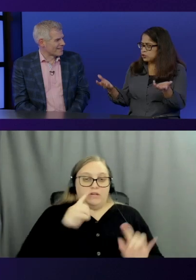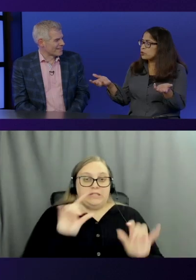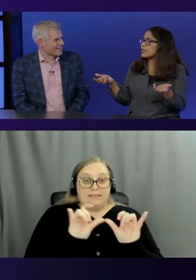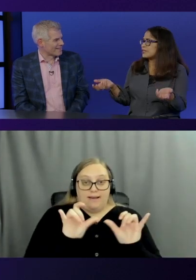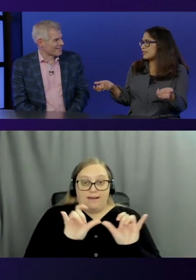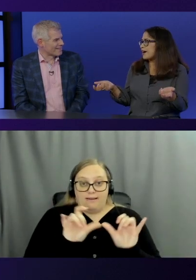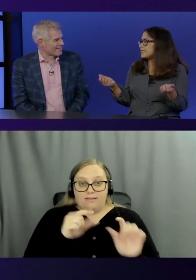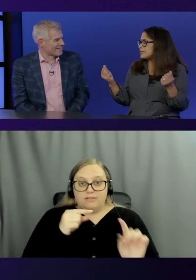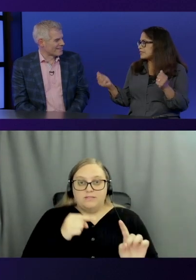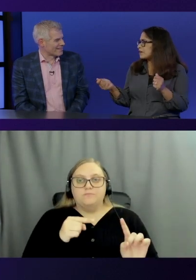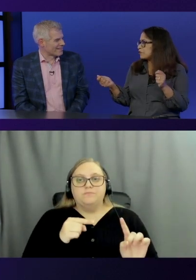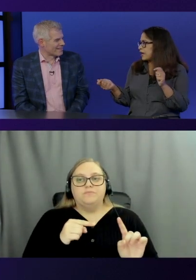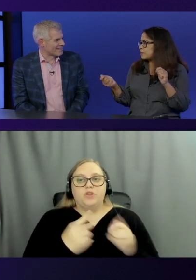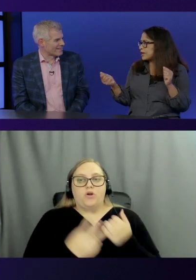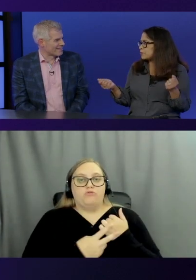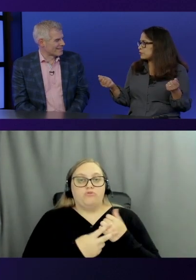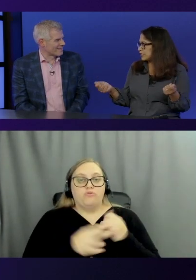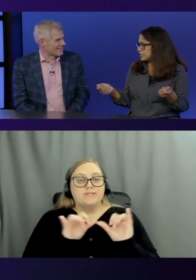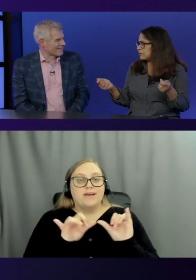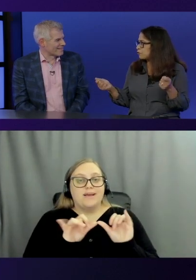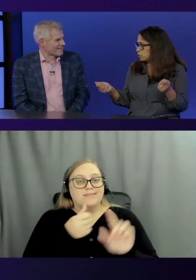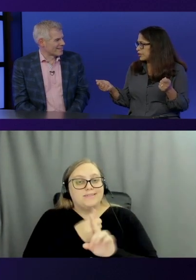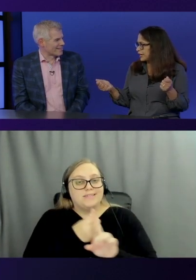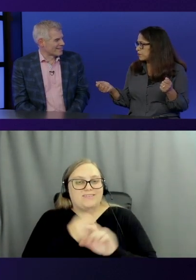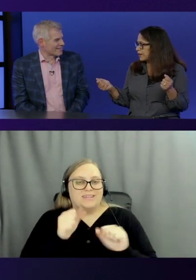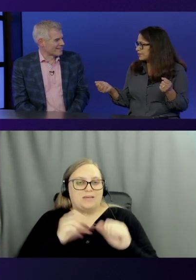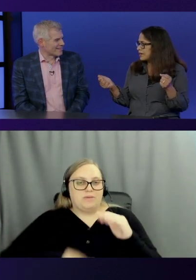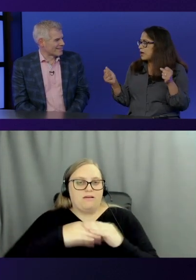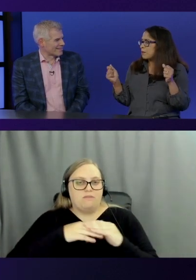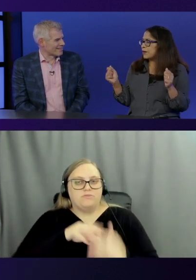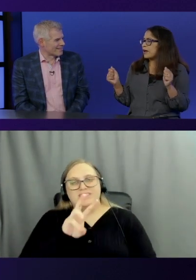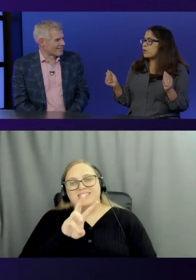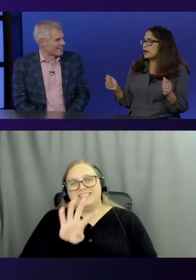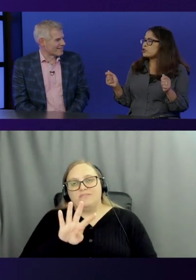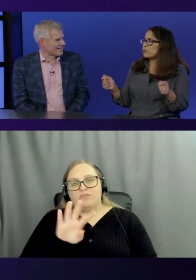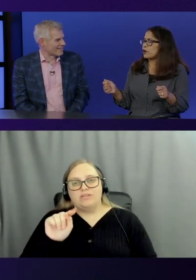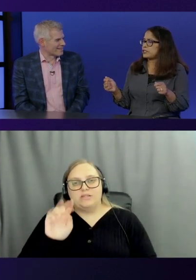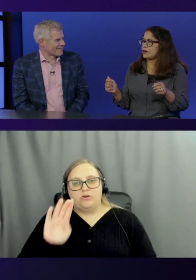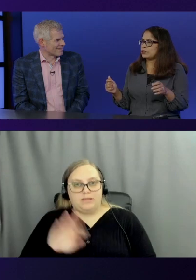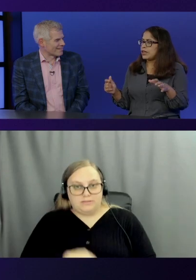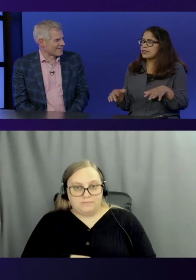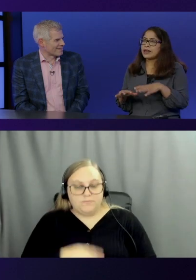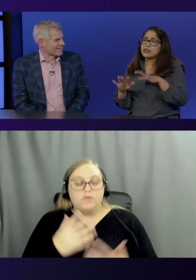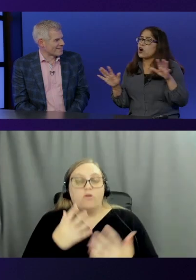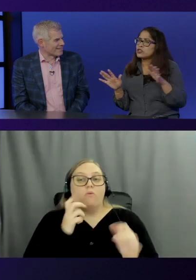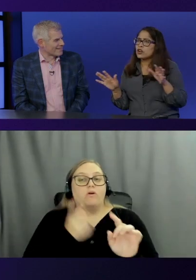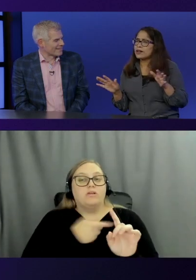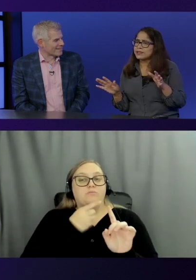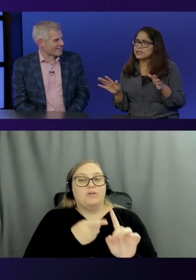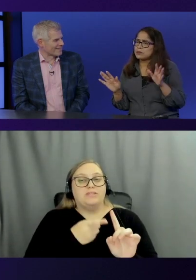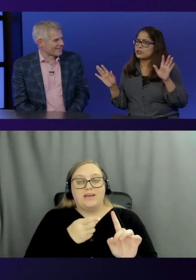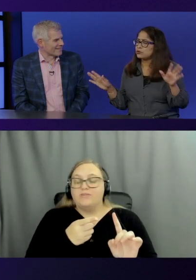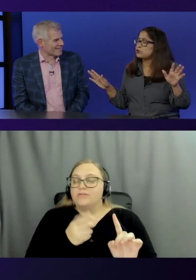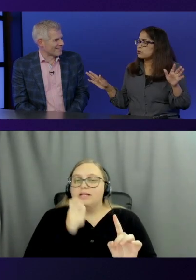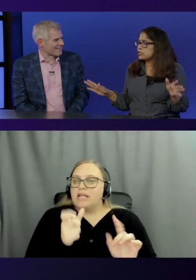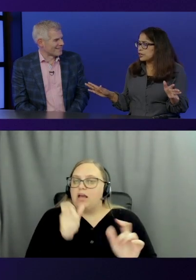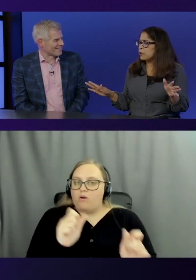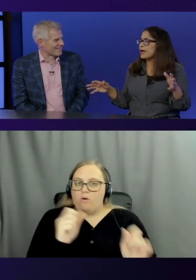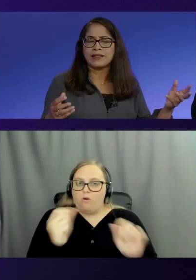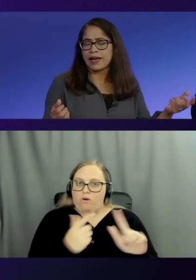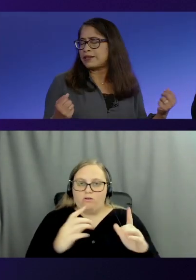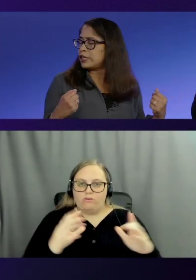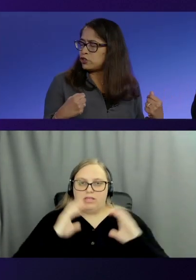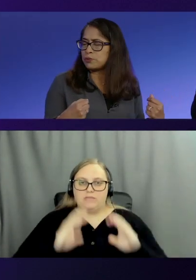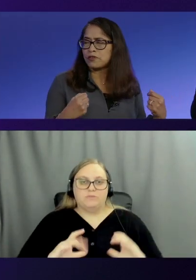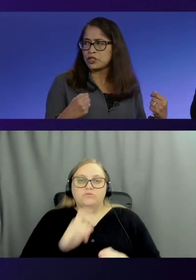the storage size itself can be up to 64 terabytes. But I want to point out that not all customers who don't